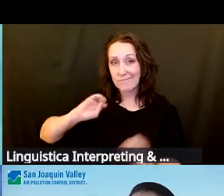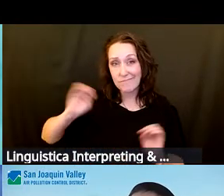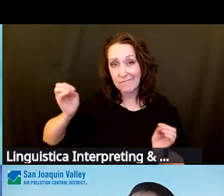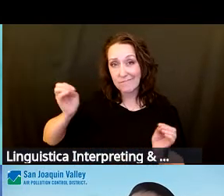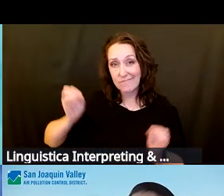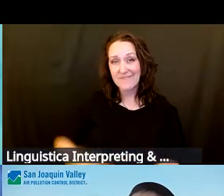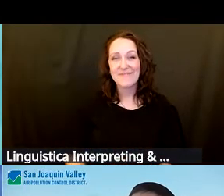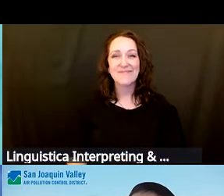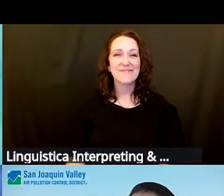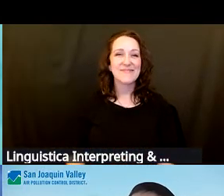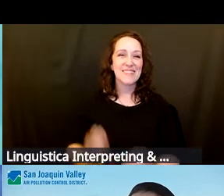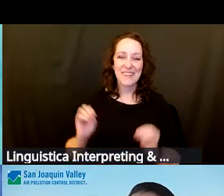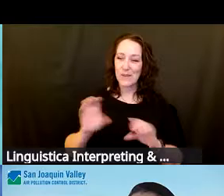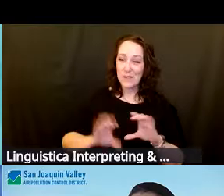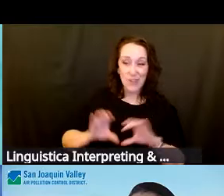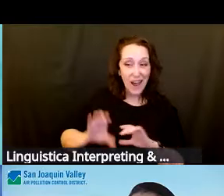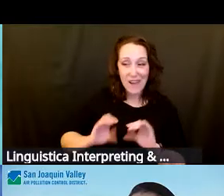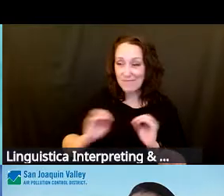or anything in the chat.